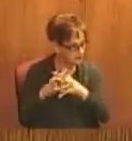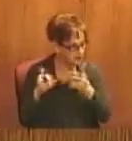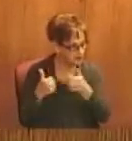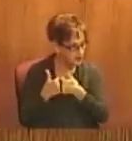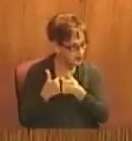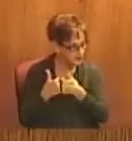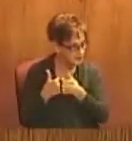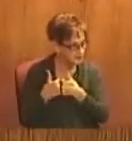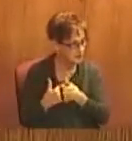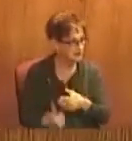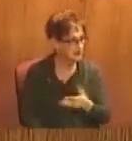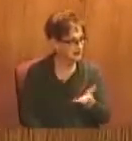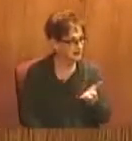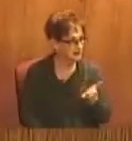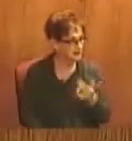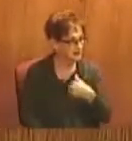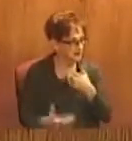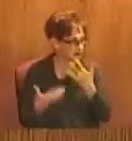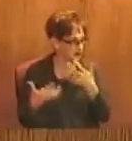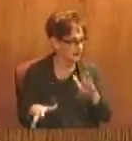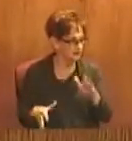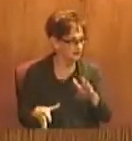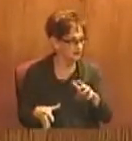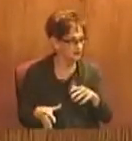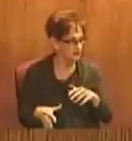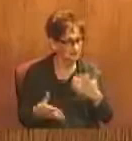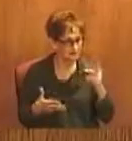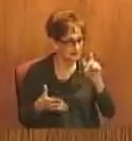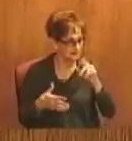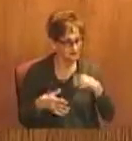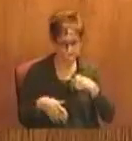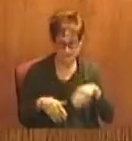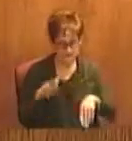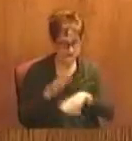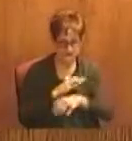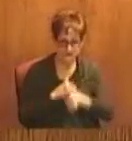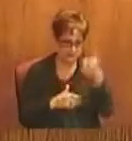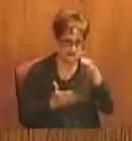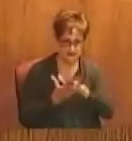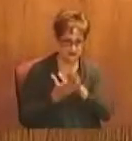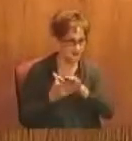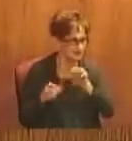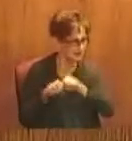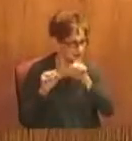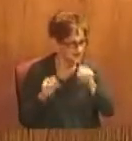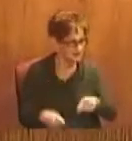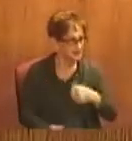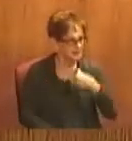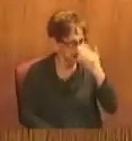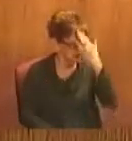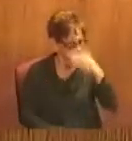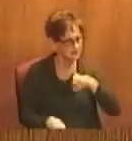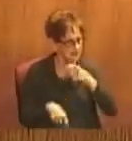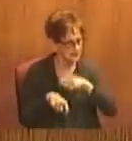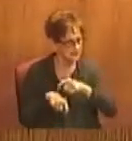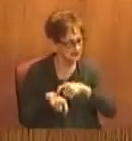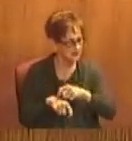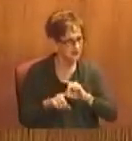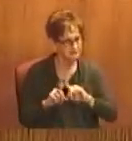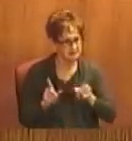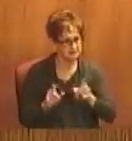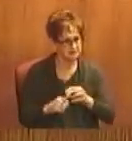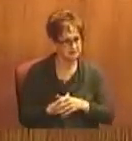Hold on. I've already been ostracized out of the school system and everything. So, I mean, I wouldn't be standing here. That I know my time is up. Thank you, Mr. Stewart.